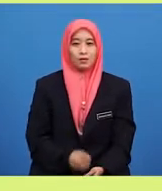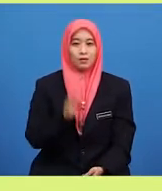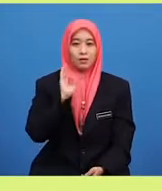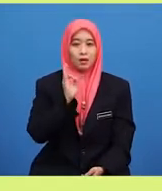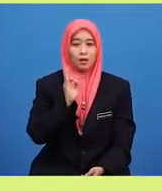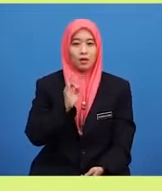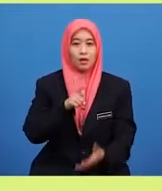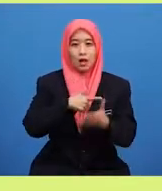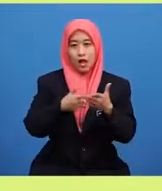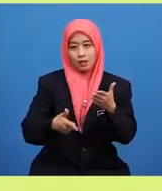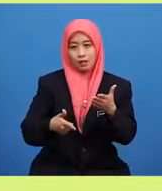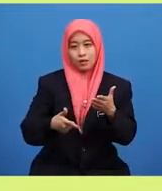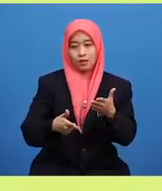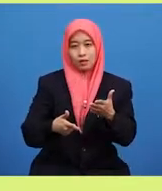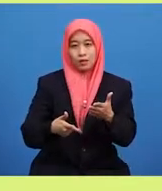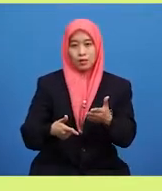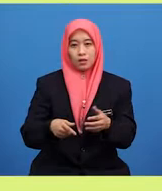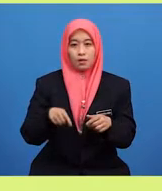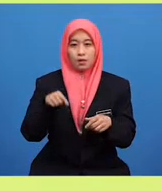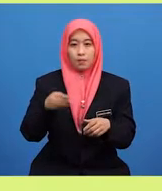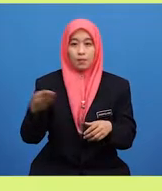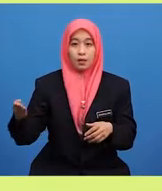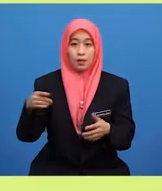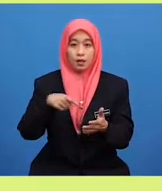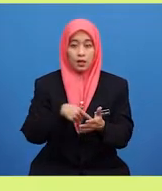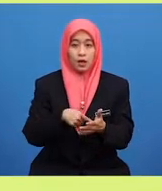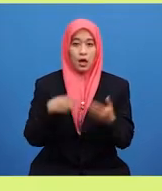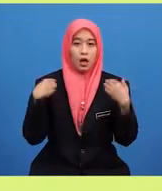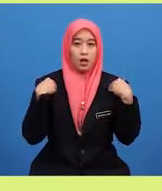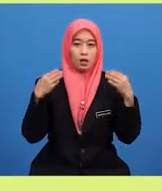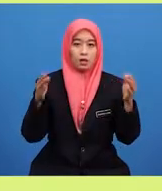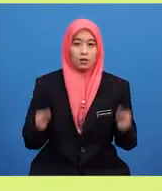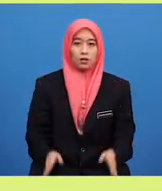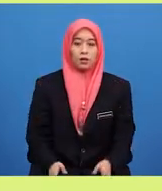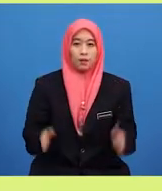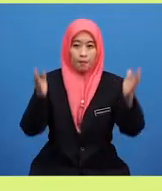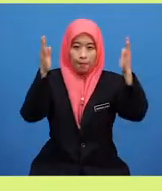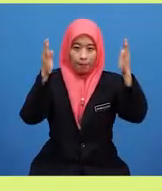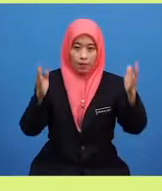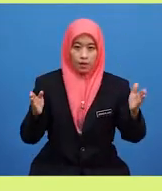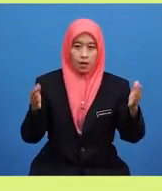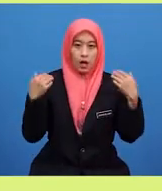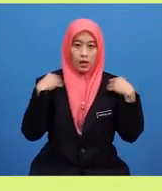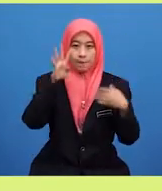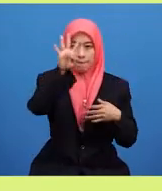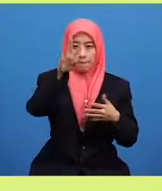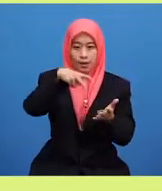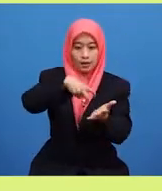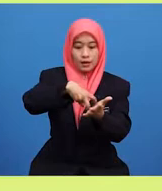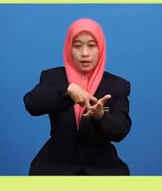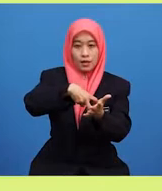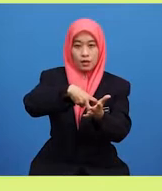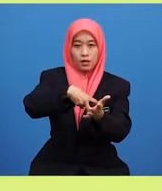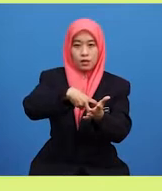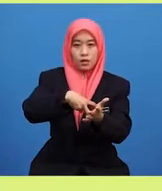thing has a body and four legs. We put our things on and in